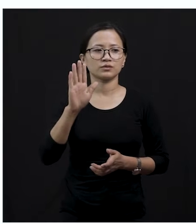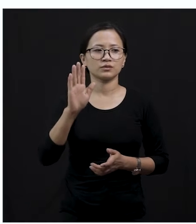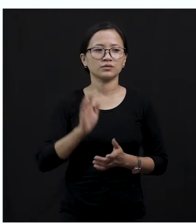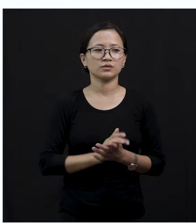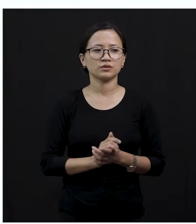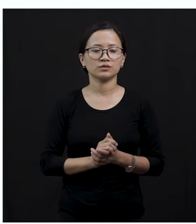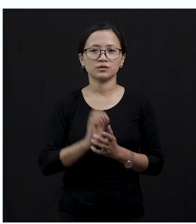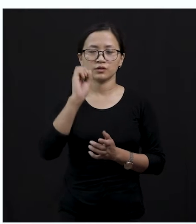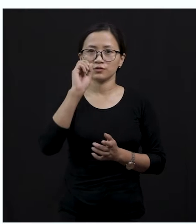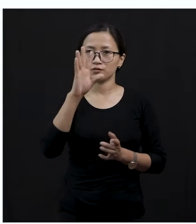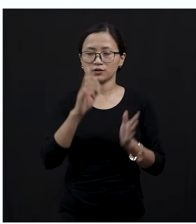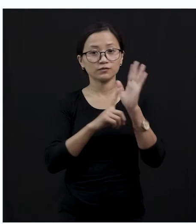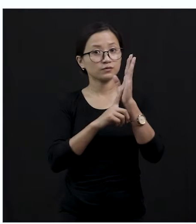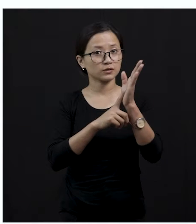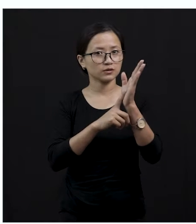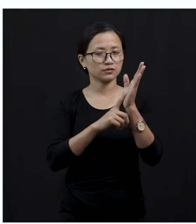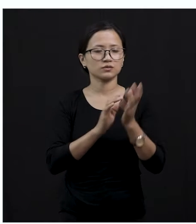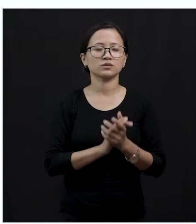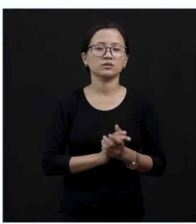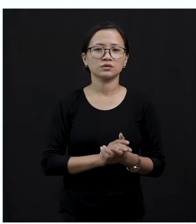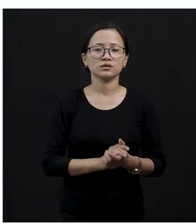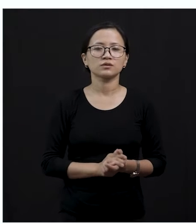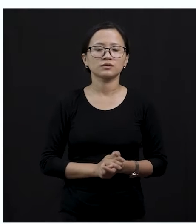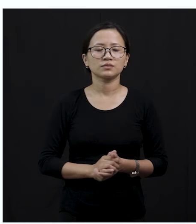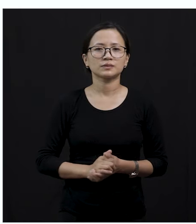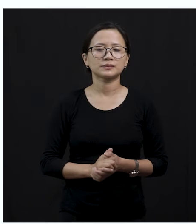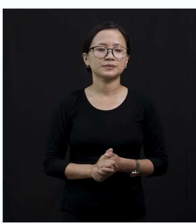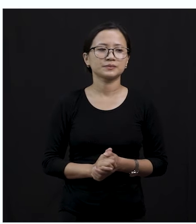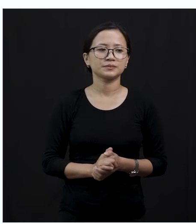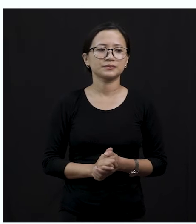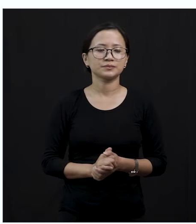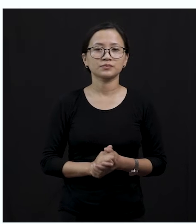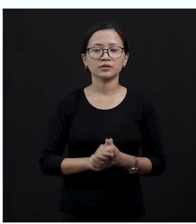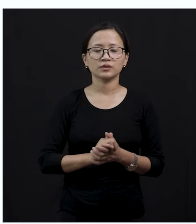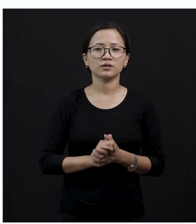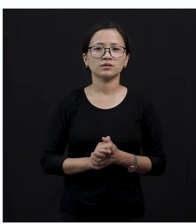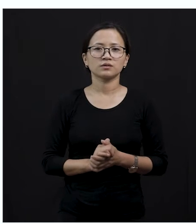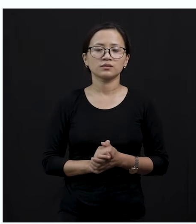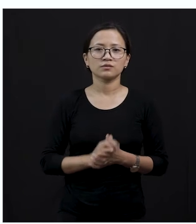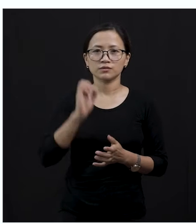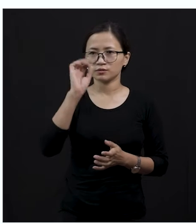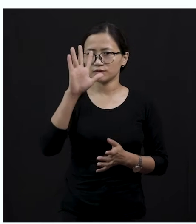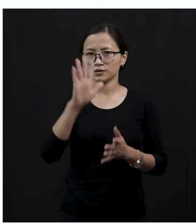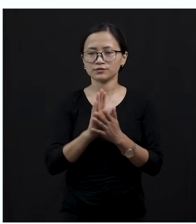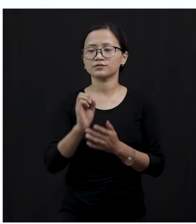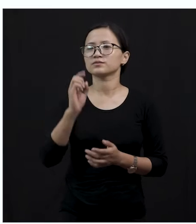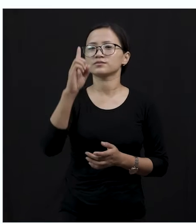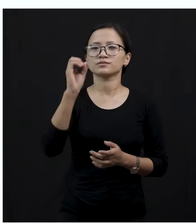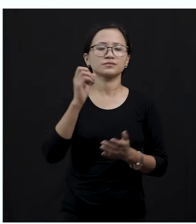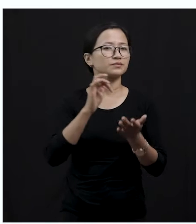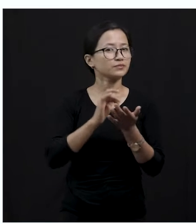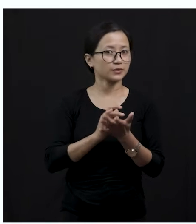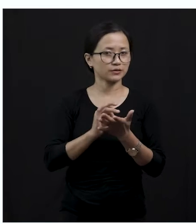5, 5 leaves. Okay, these 5 leaves, they represent 5 tens. All